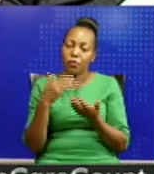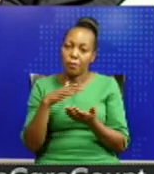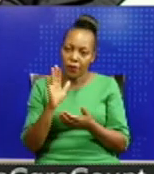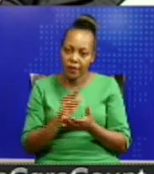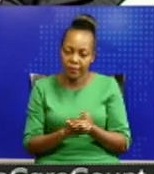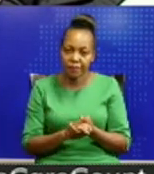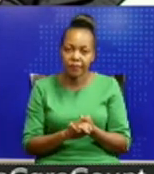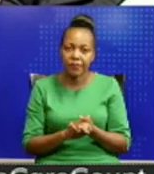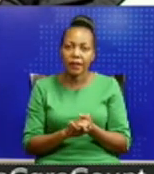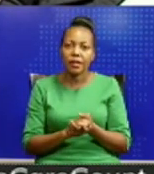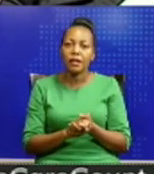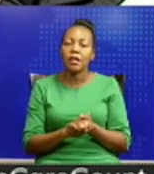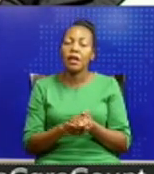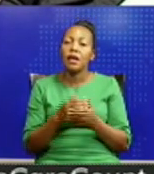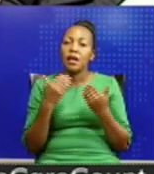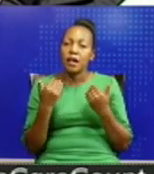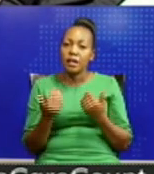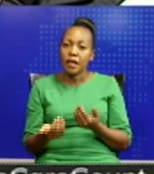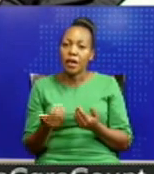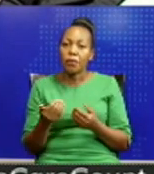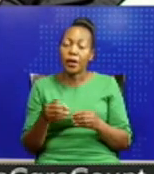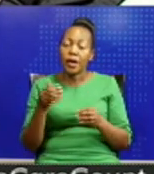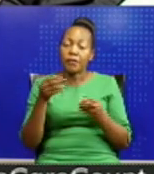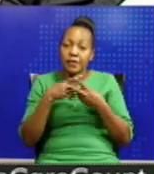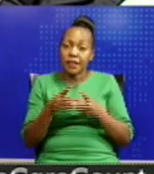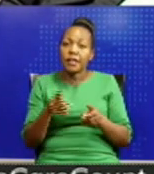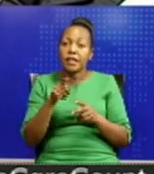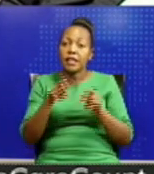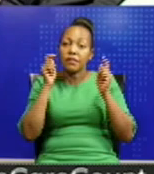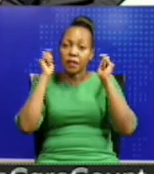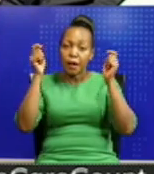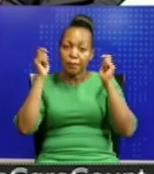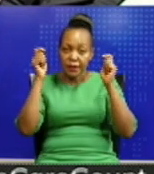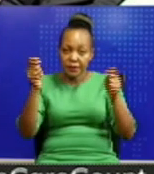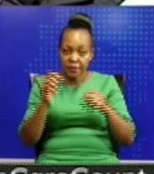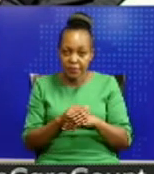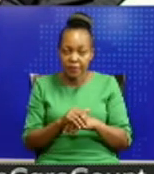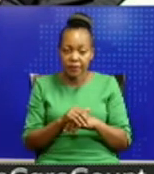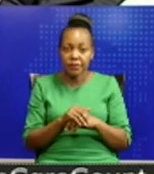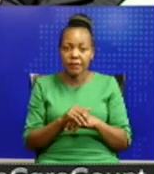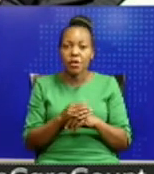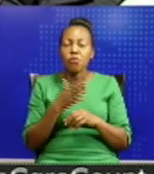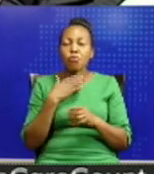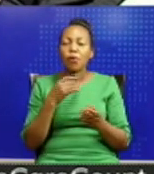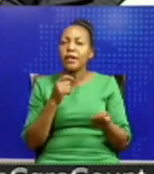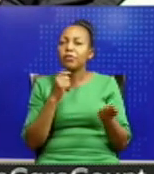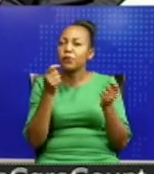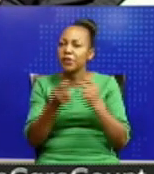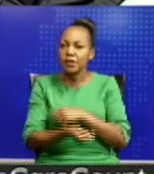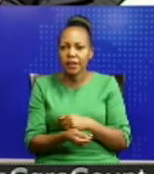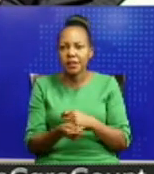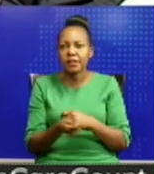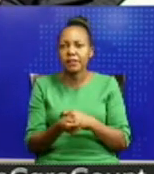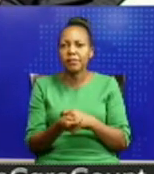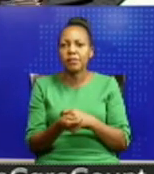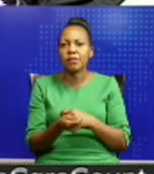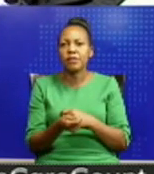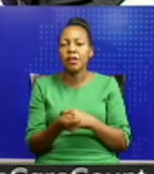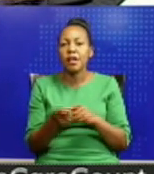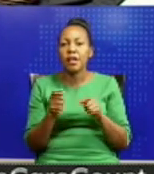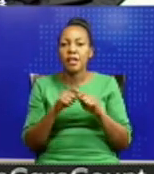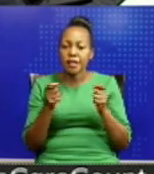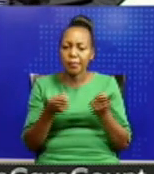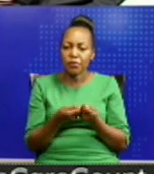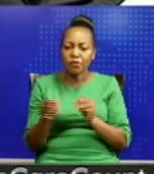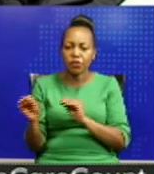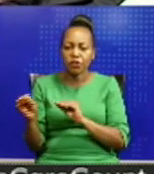much. And that is actually, we are in this campaign, which is dubbed a lasting change. Indeed. We want to bring to change in terms